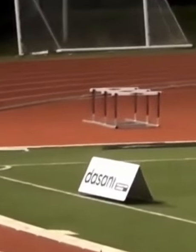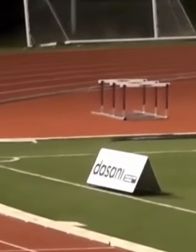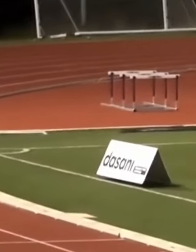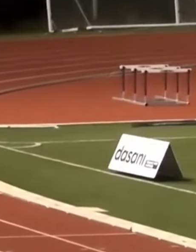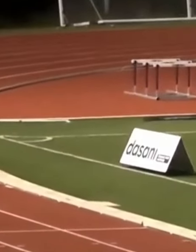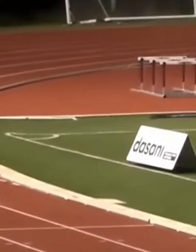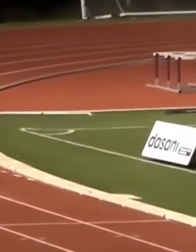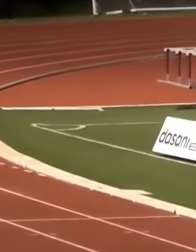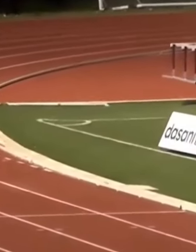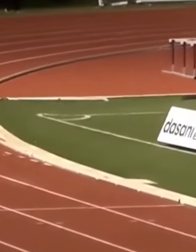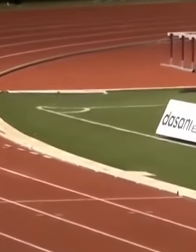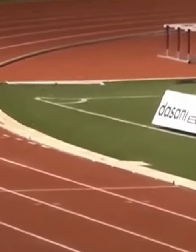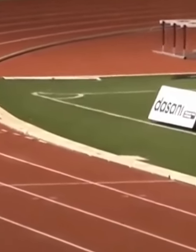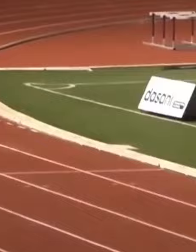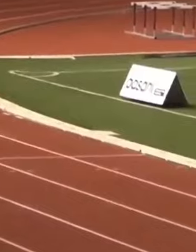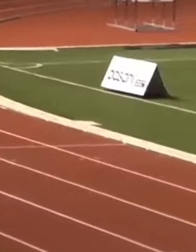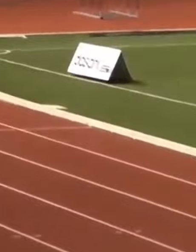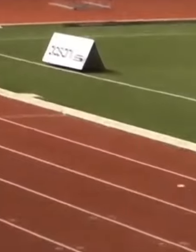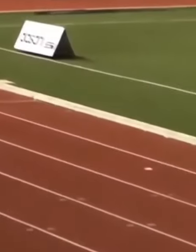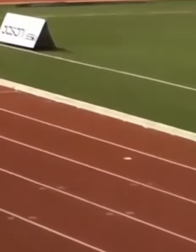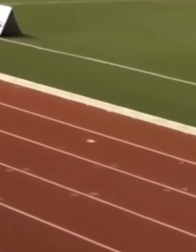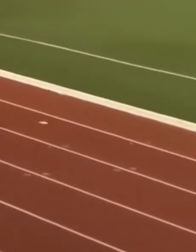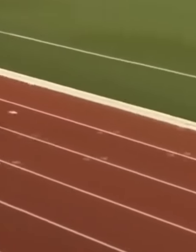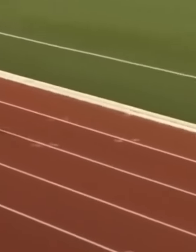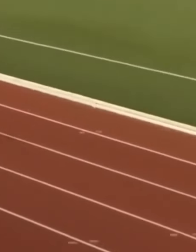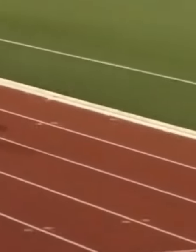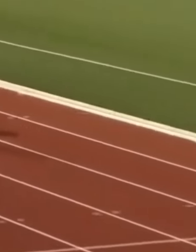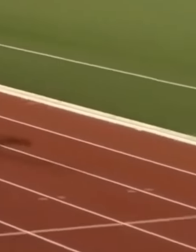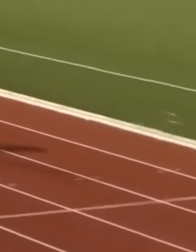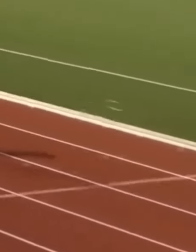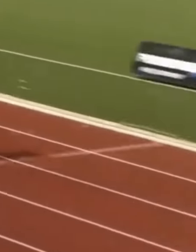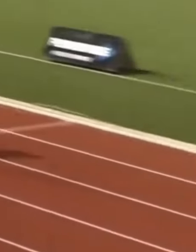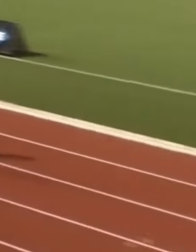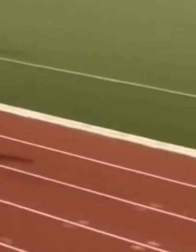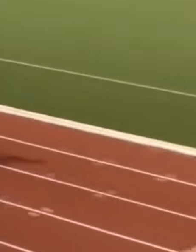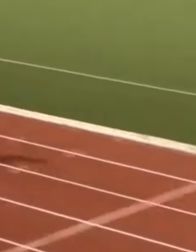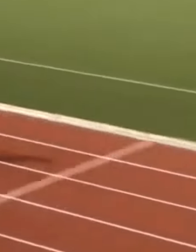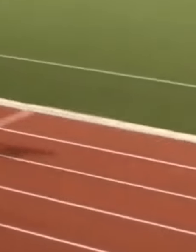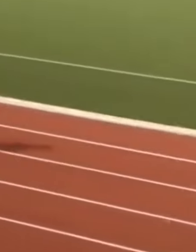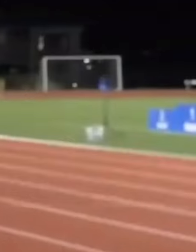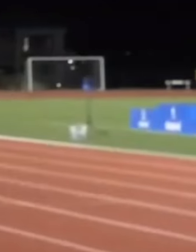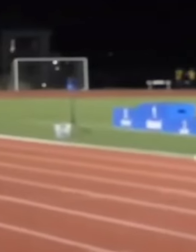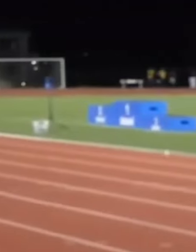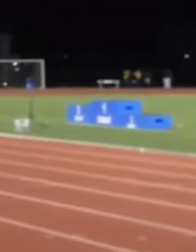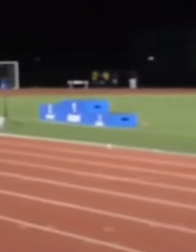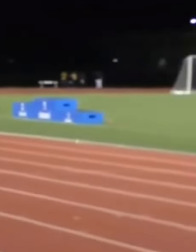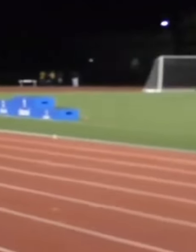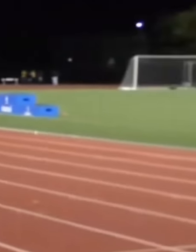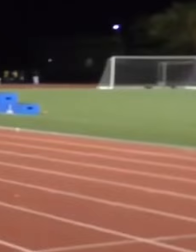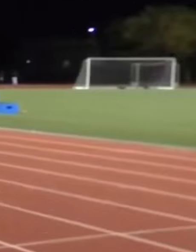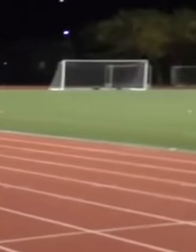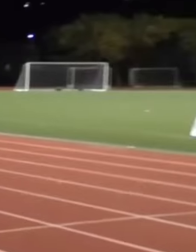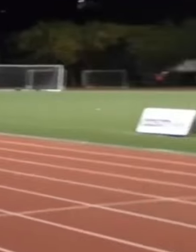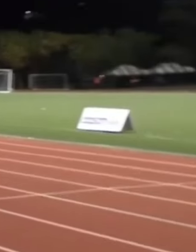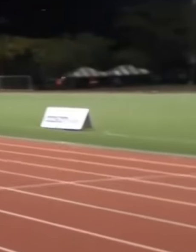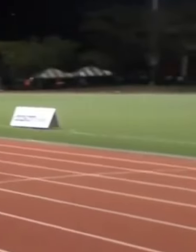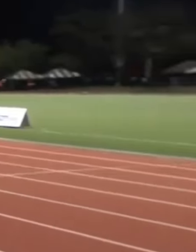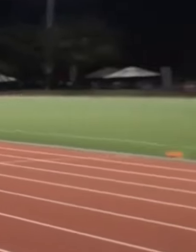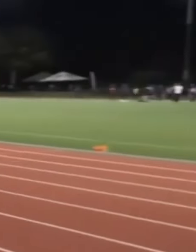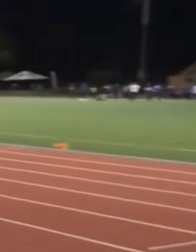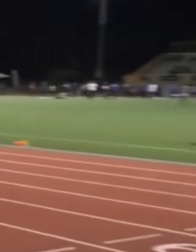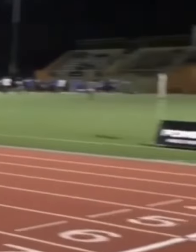no time to make up the stagger into the final 100, and they dare not call it as yet, as Argon Straker and Q1 Griffith were still in it. But with 60